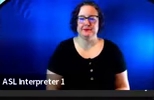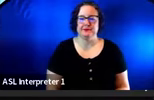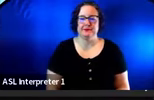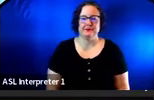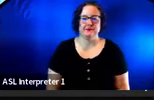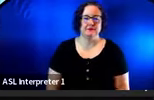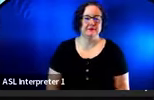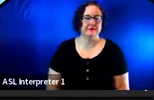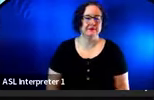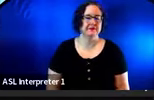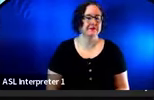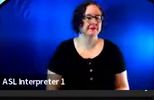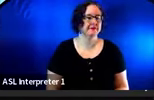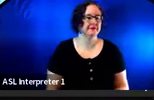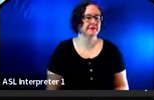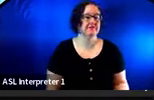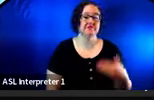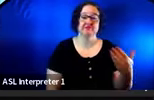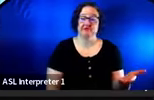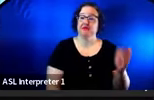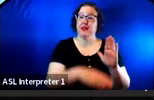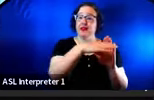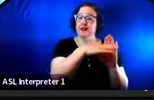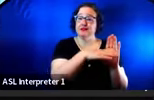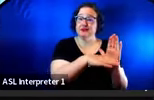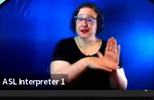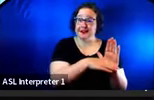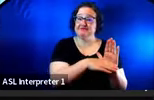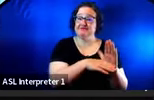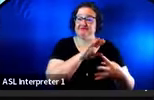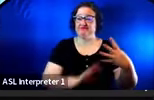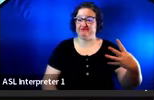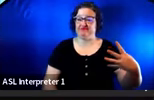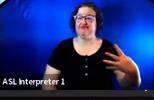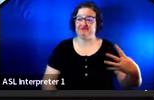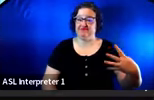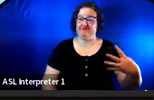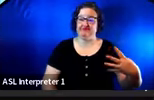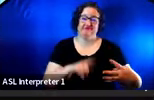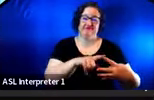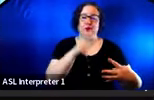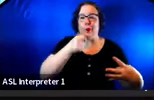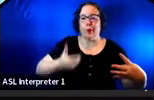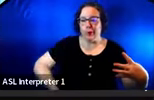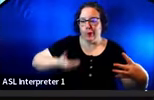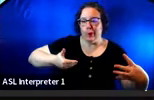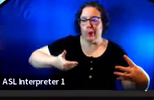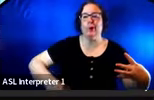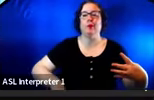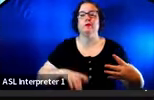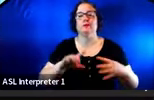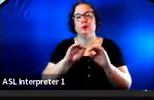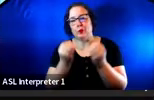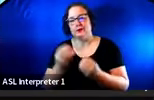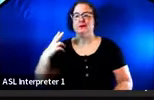So the presentation agenda today will consist of mainly four parts: a little chat about who we are as an organization, our